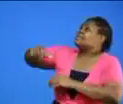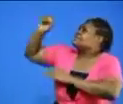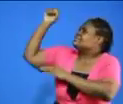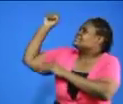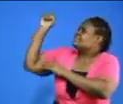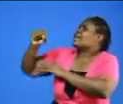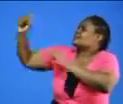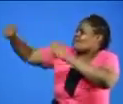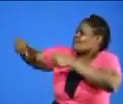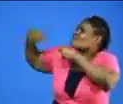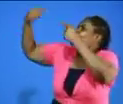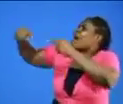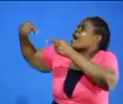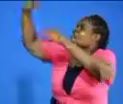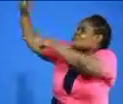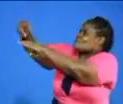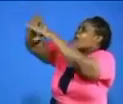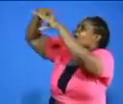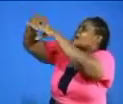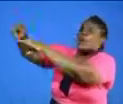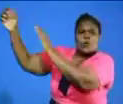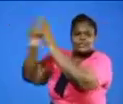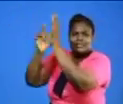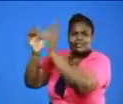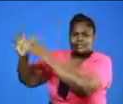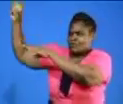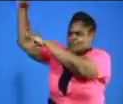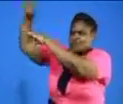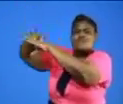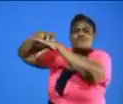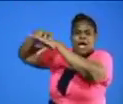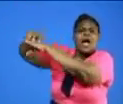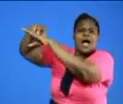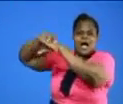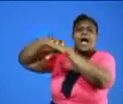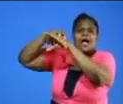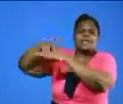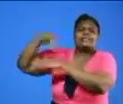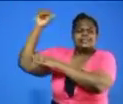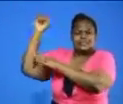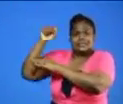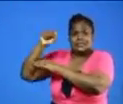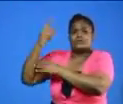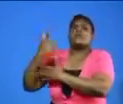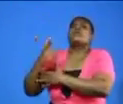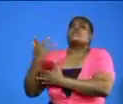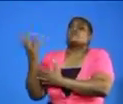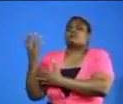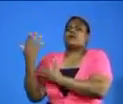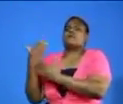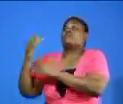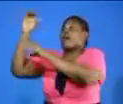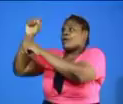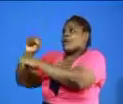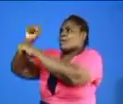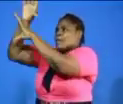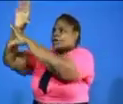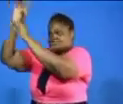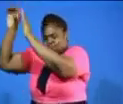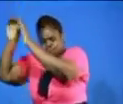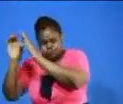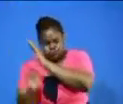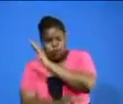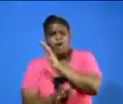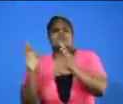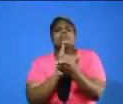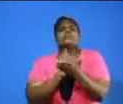on, King Jesus, ride on, King Jesus. From Carmel to the cave,